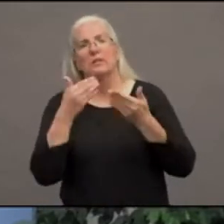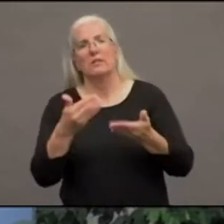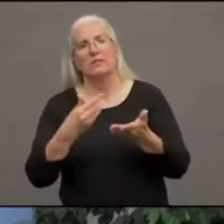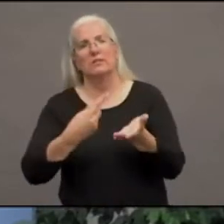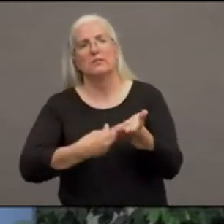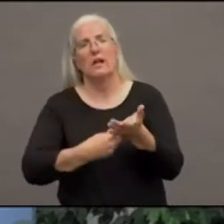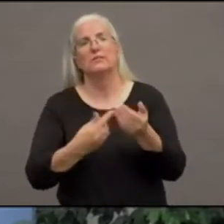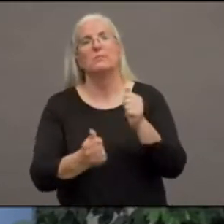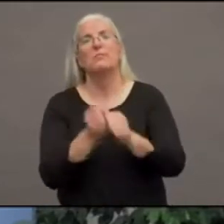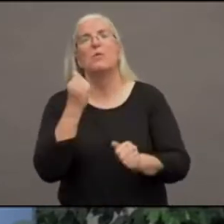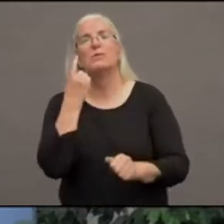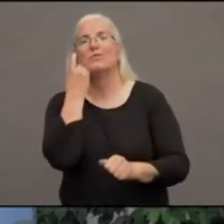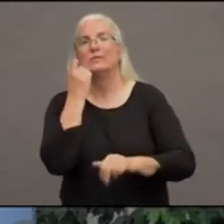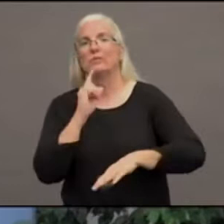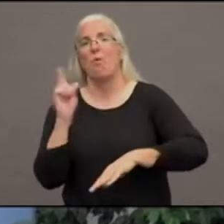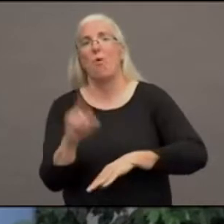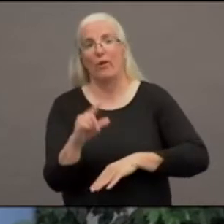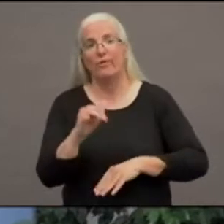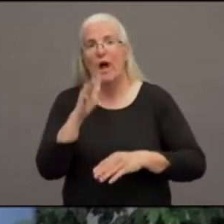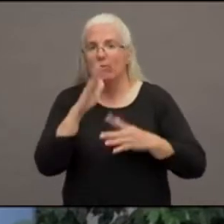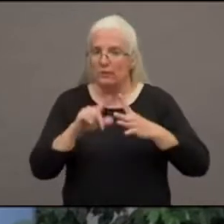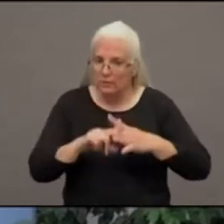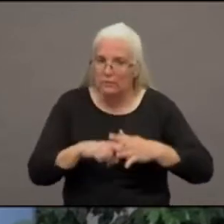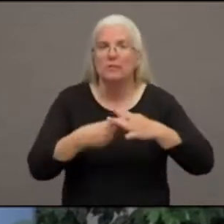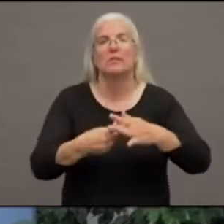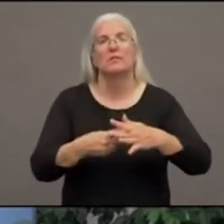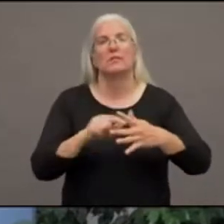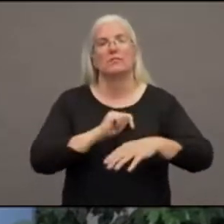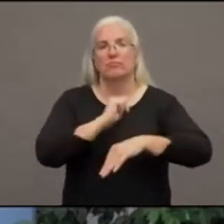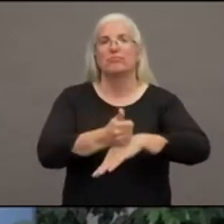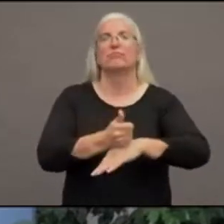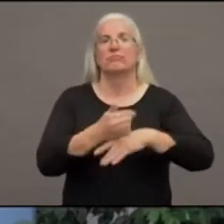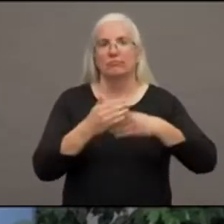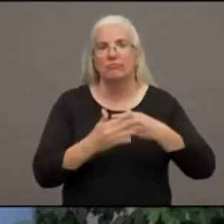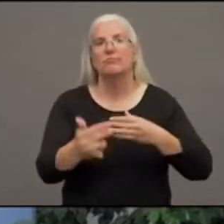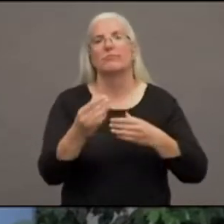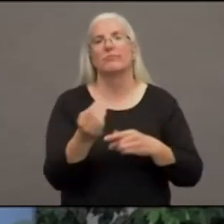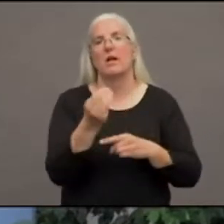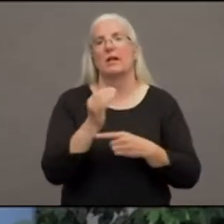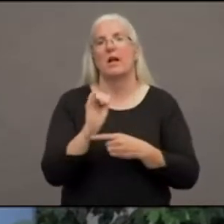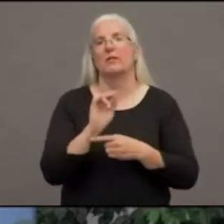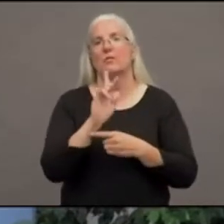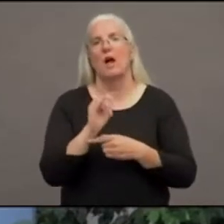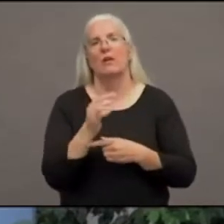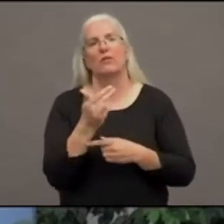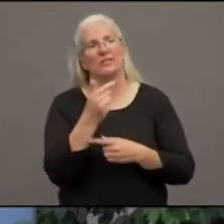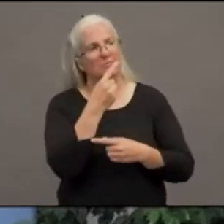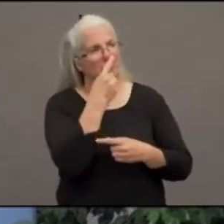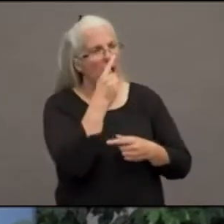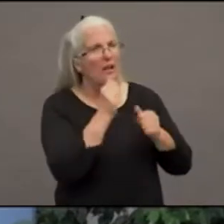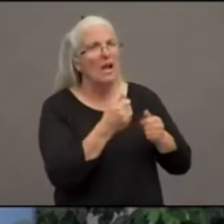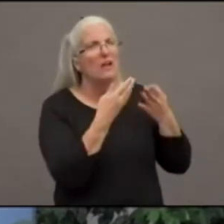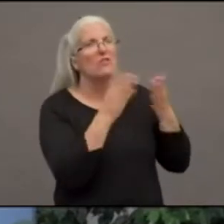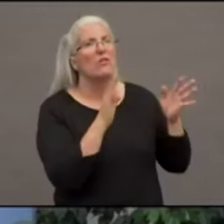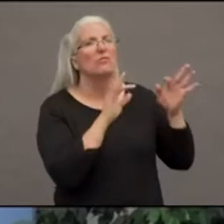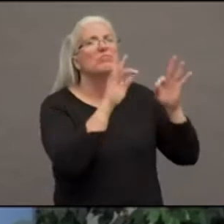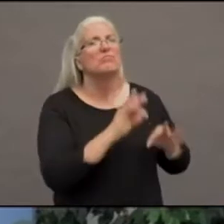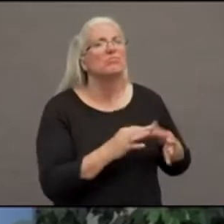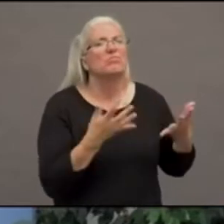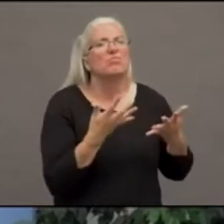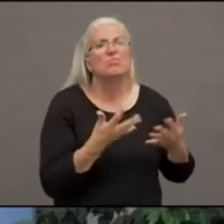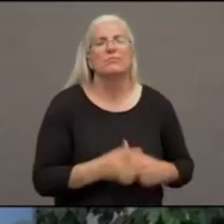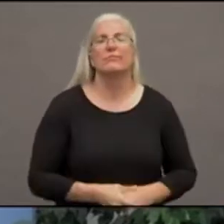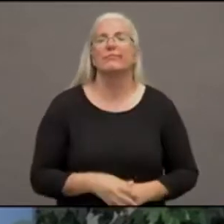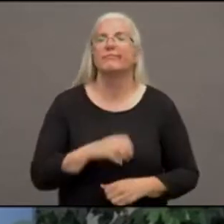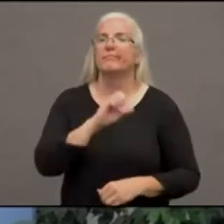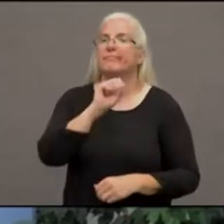on Monday the 13th. So maybe you can talk generally about what it is. Yeah, so the new order that's going into effect on